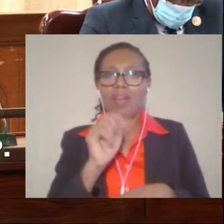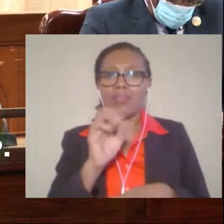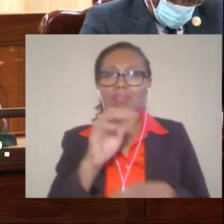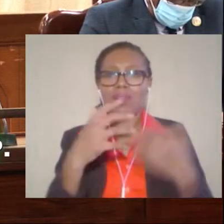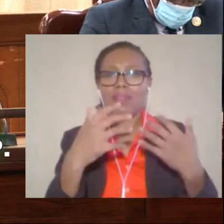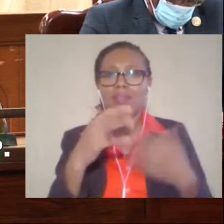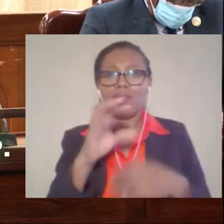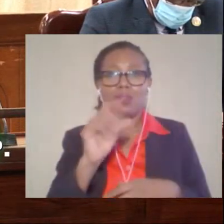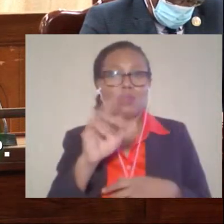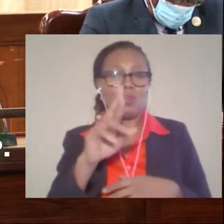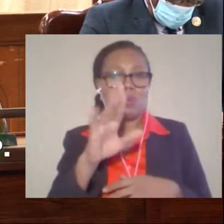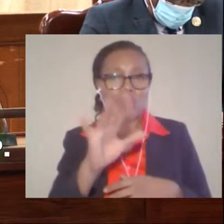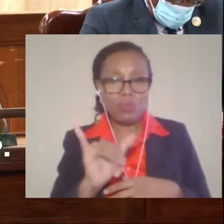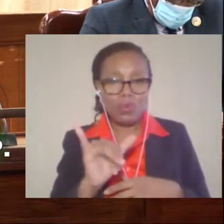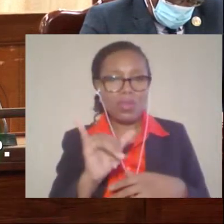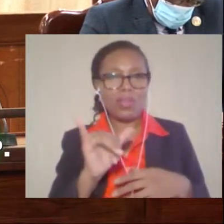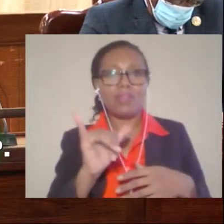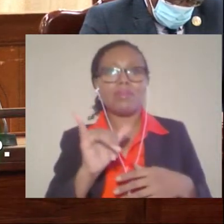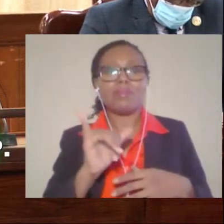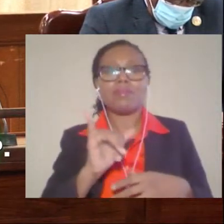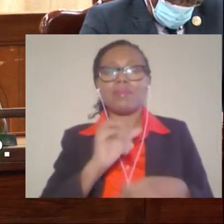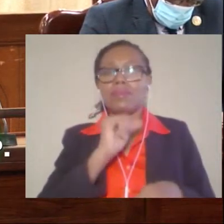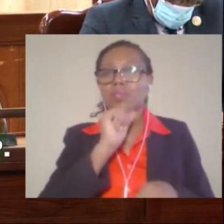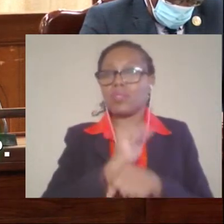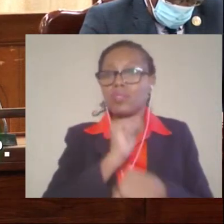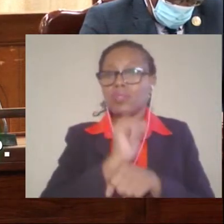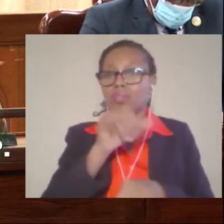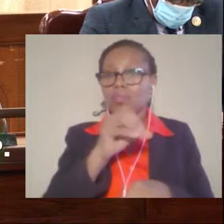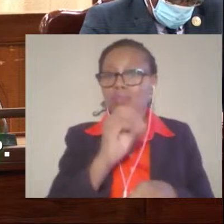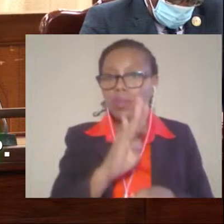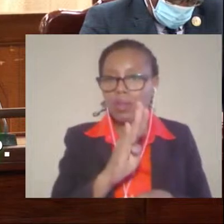life? Now,